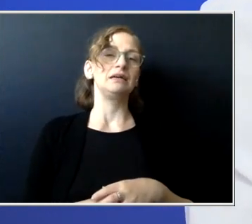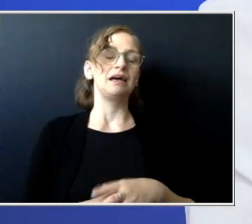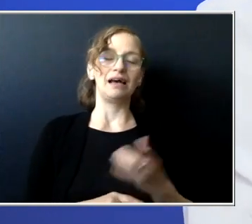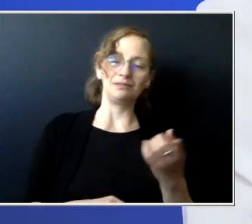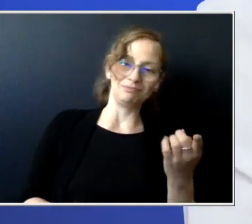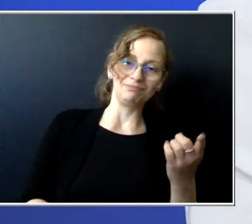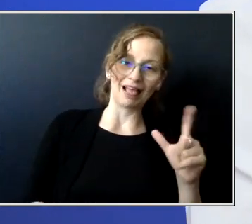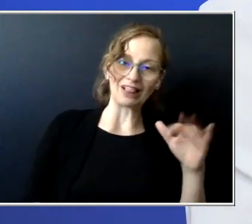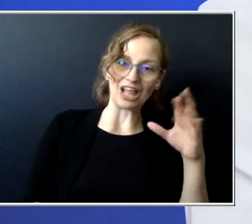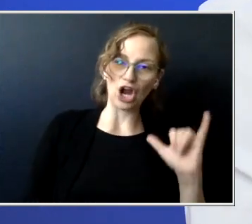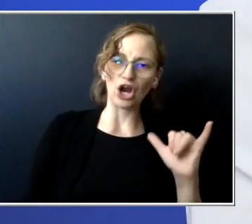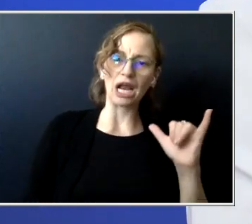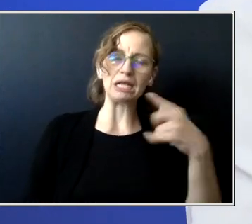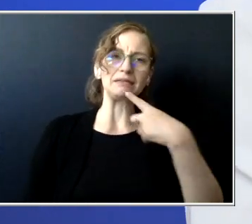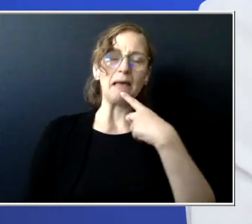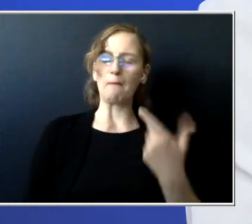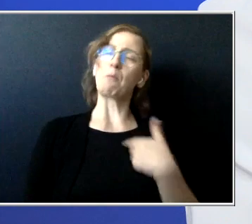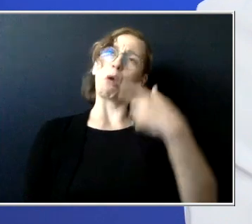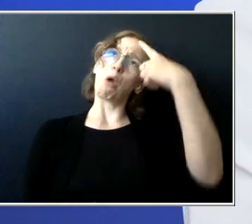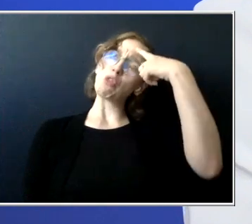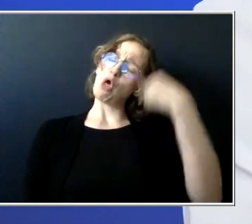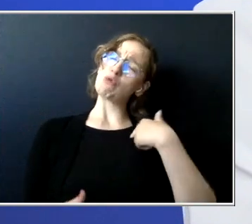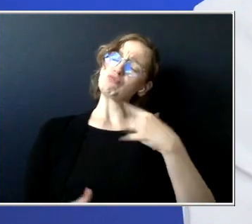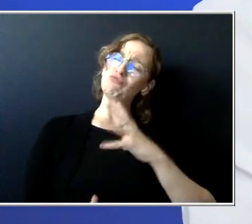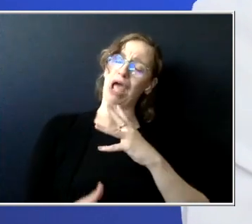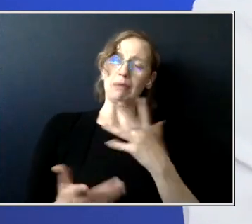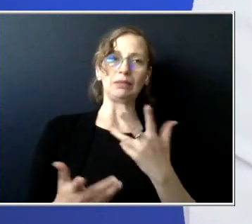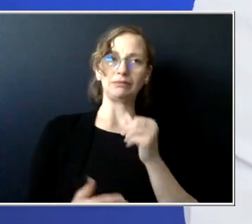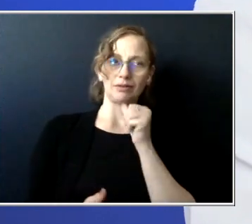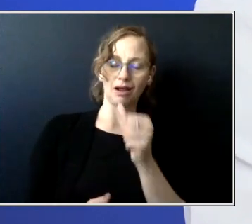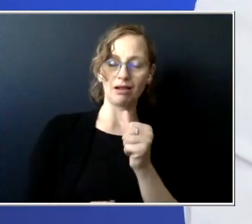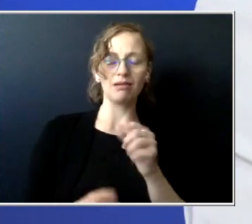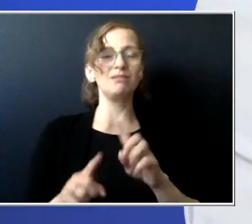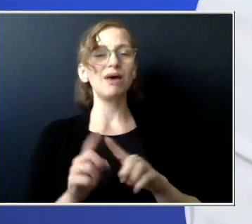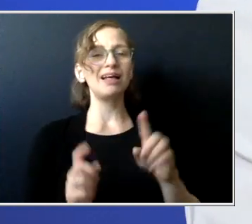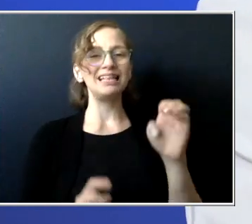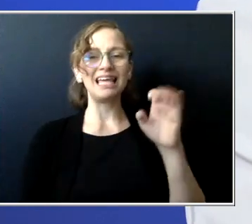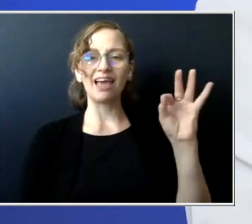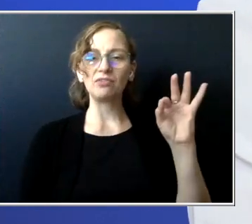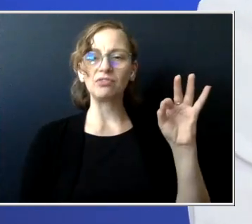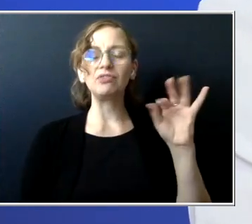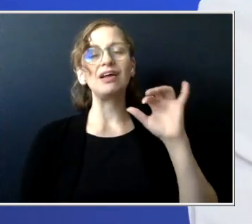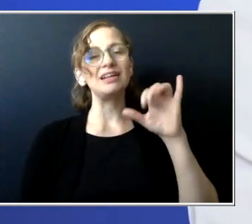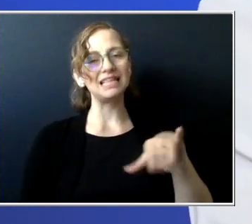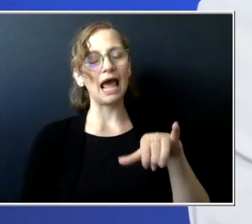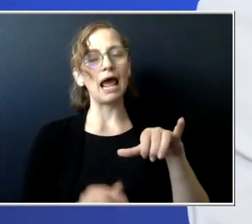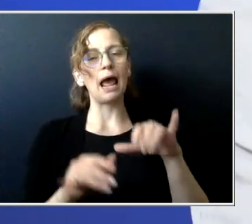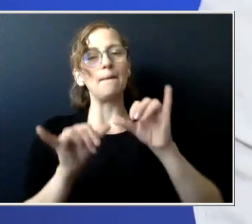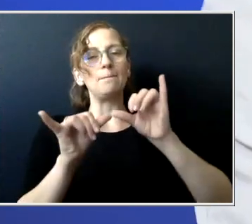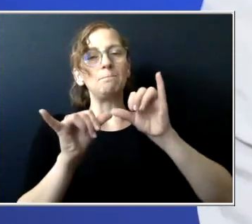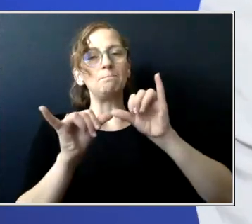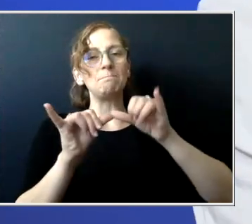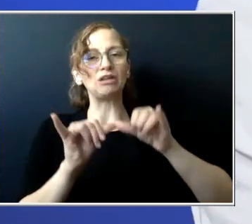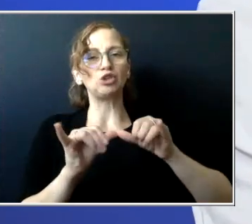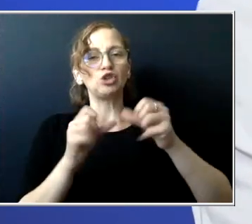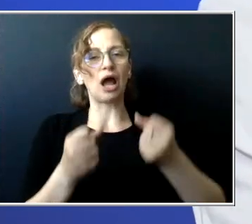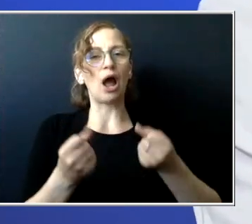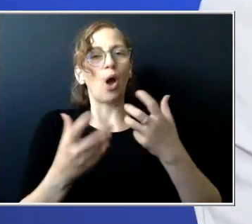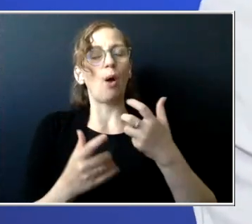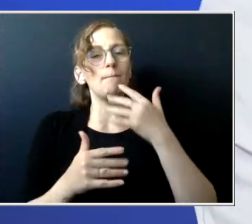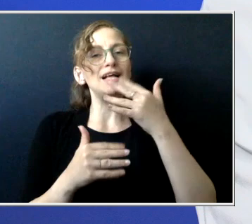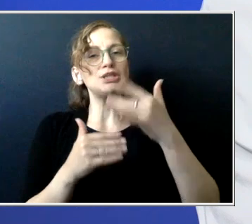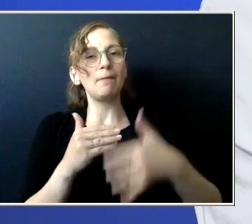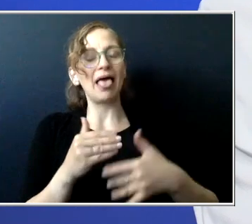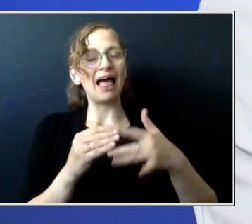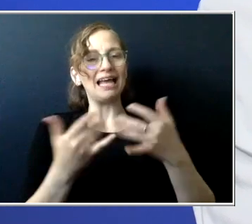means, it's a relatively crude measure, the ejection fraction, that measures the amount of blood that's in the heart at the end of when the heart